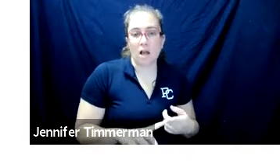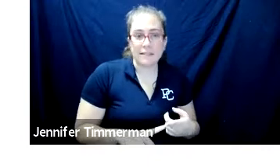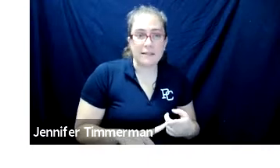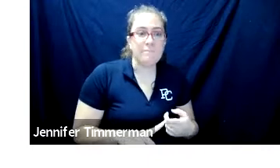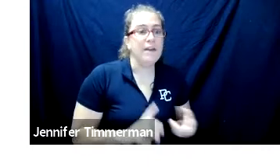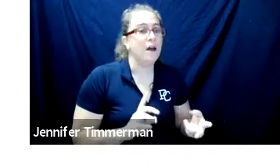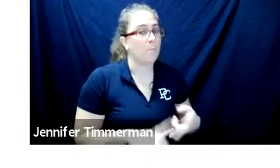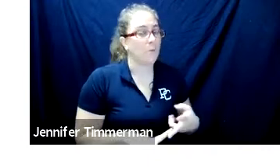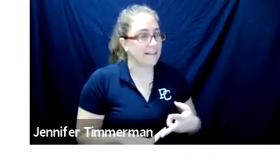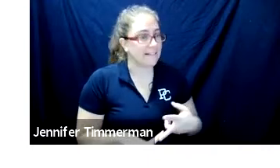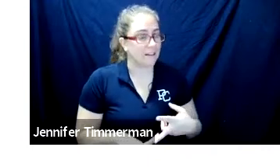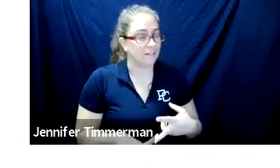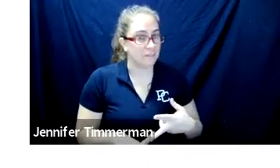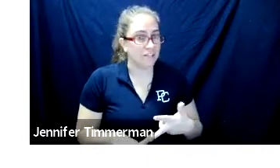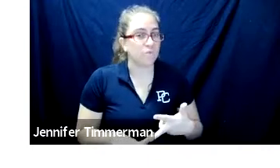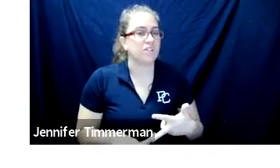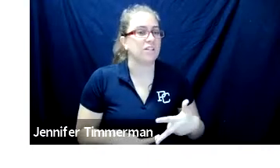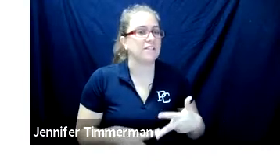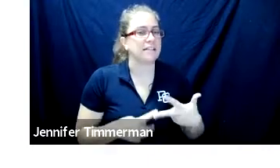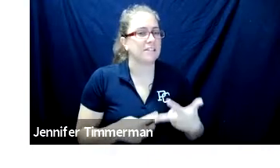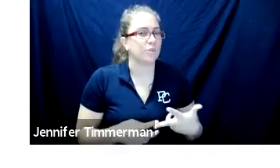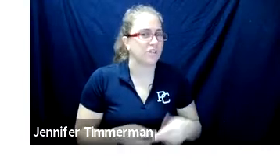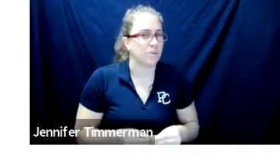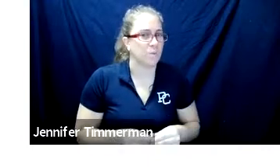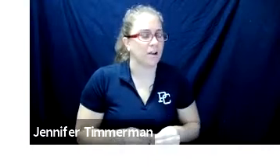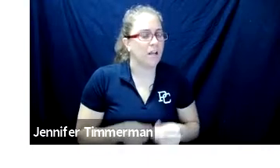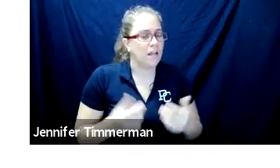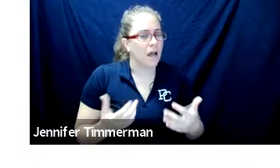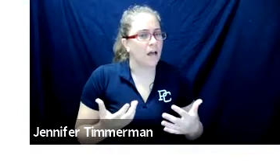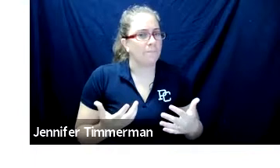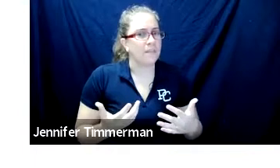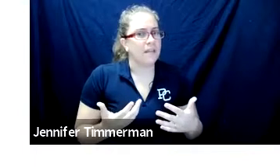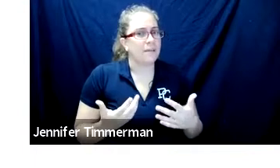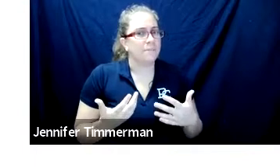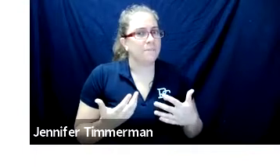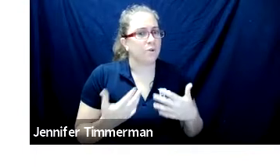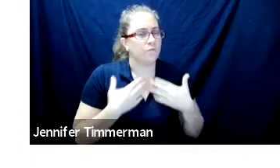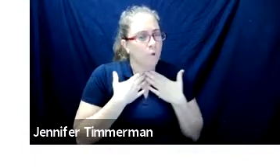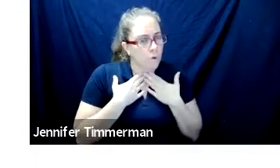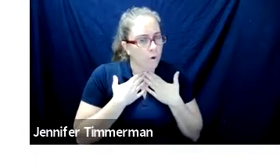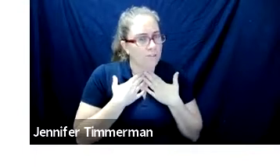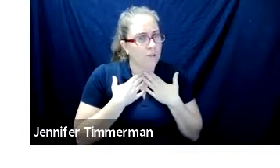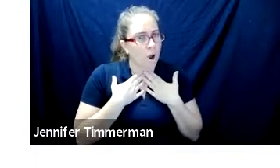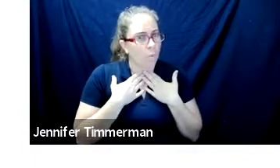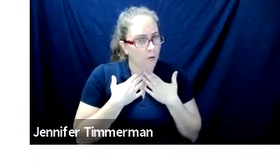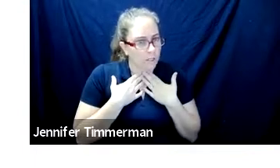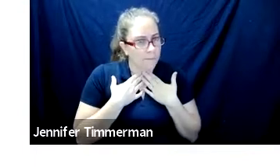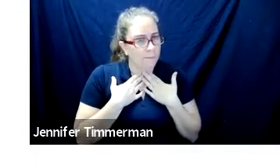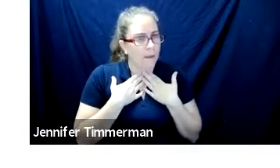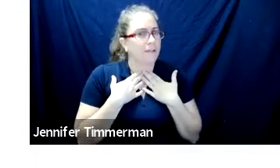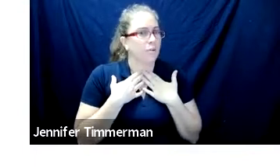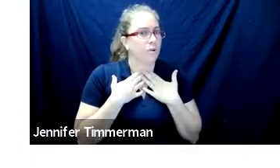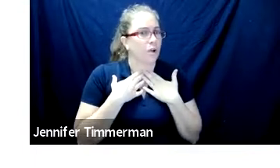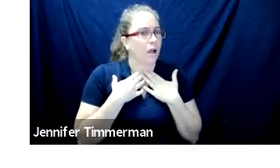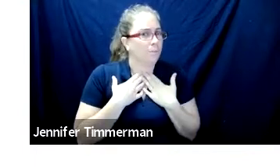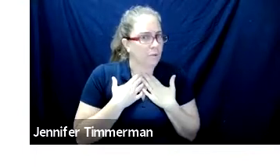people with autism, apraxia of speech, which is a situation where your vocal cords work,